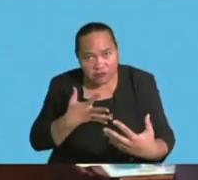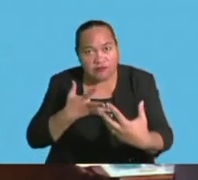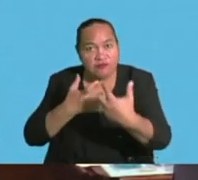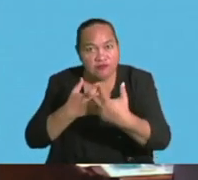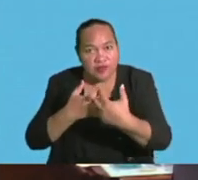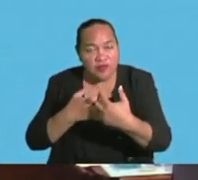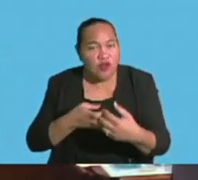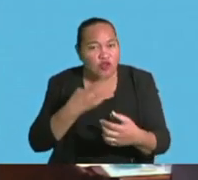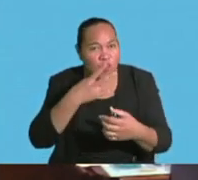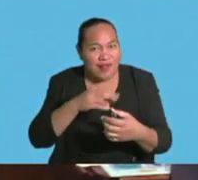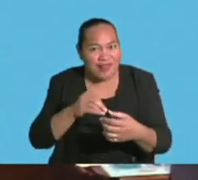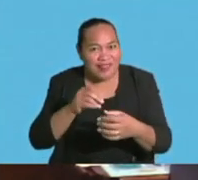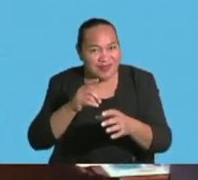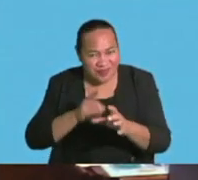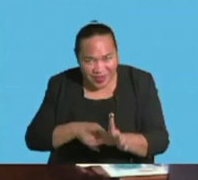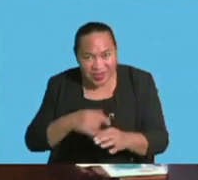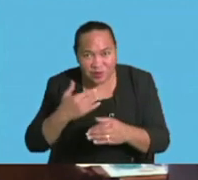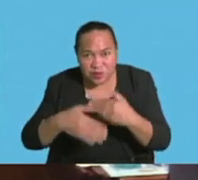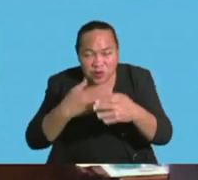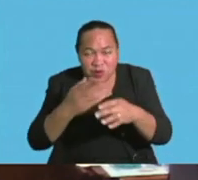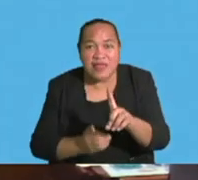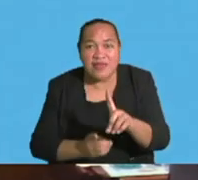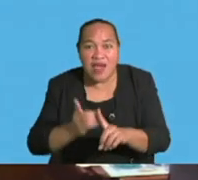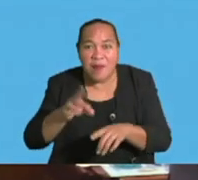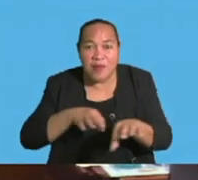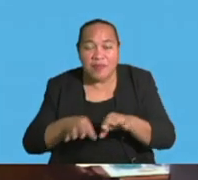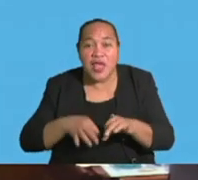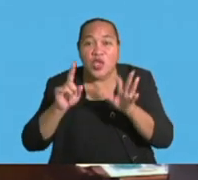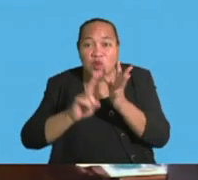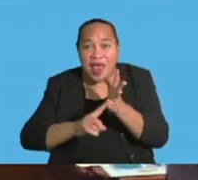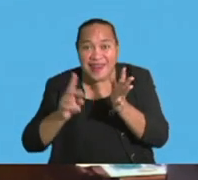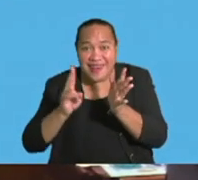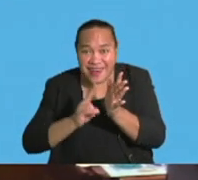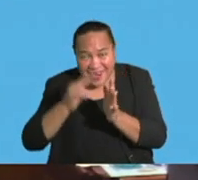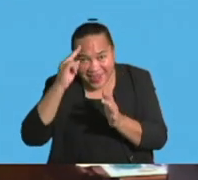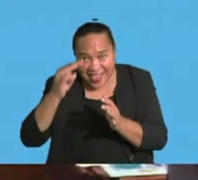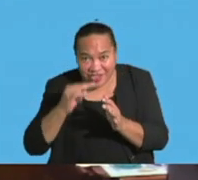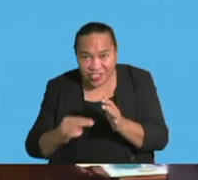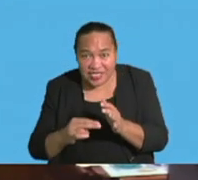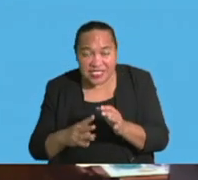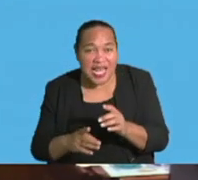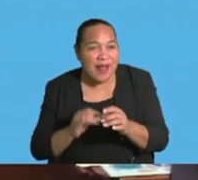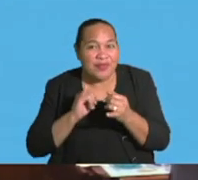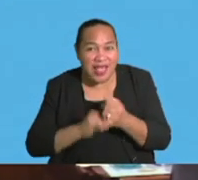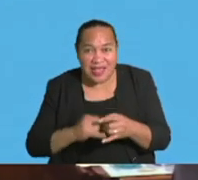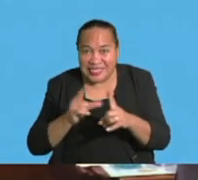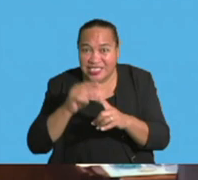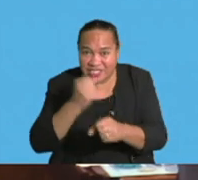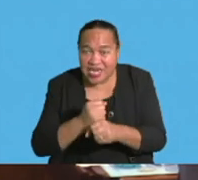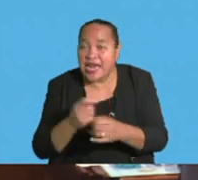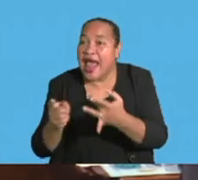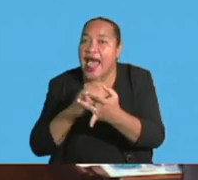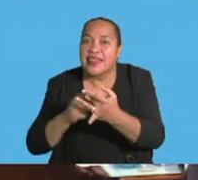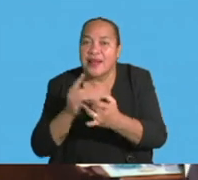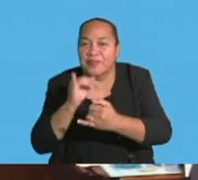and 20-year National Development Plan and the United Nations Sustainable Development Goals and other international